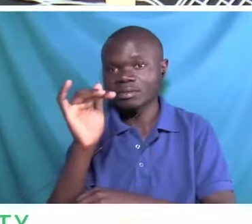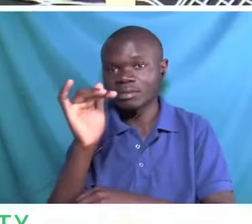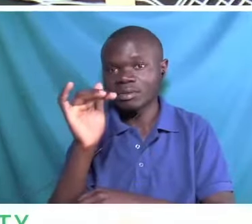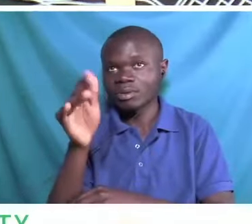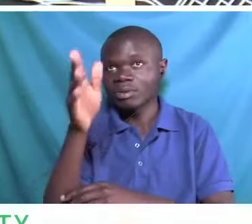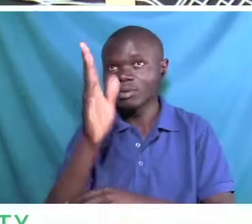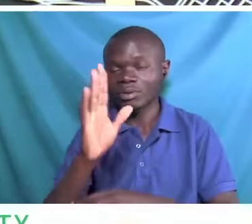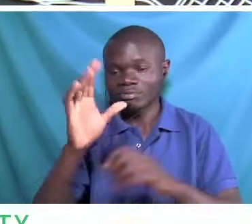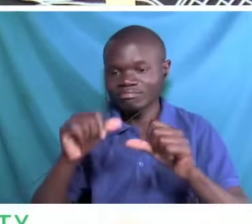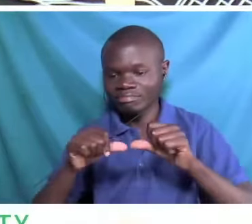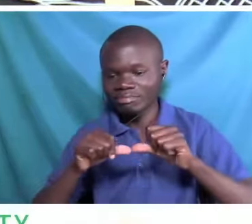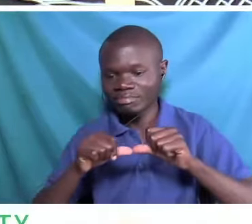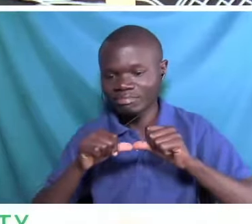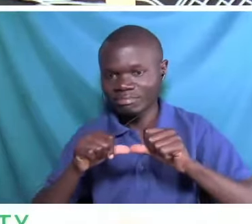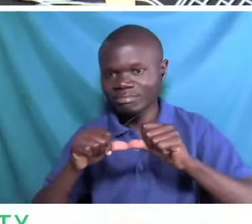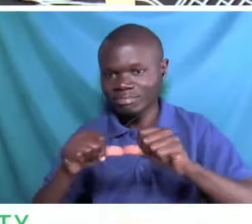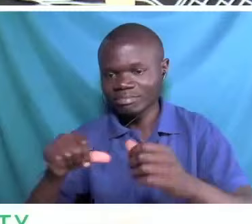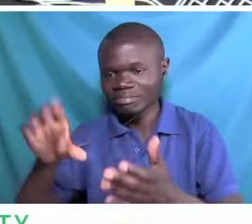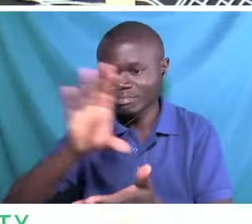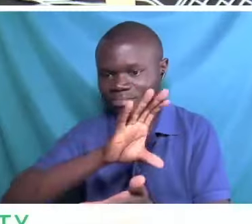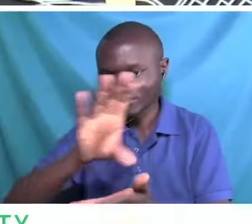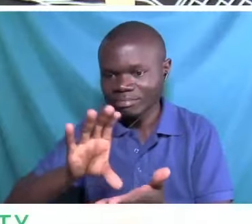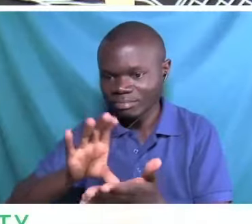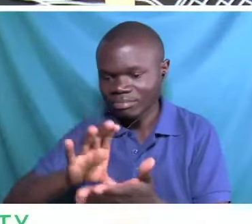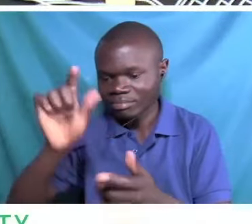you may continue to position us as a church